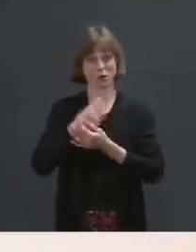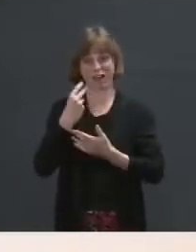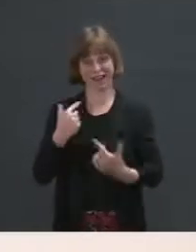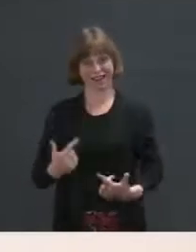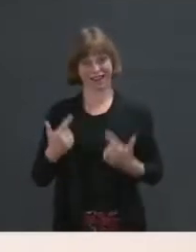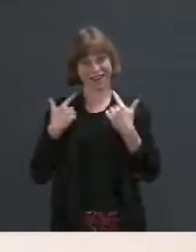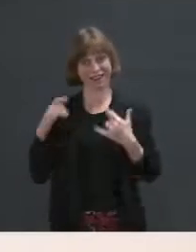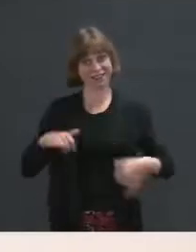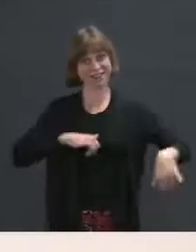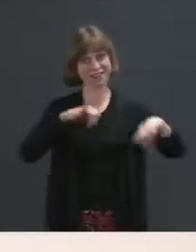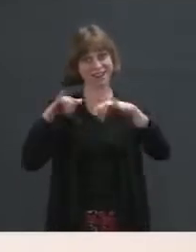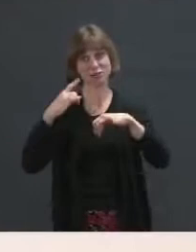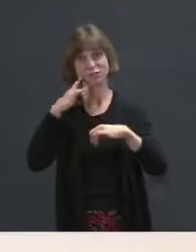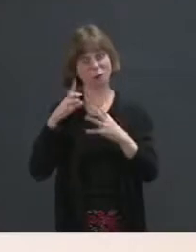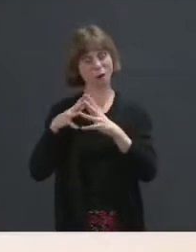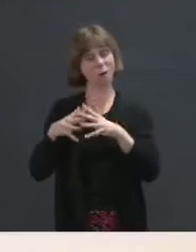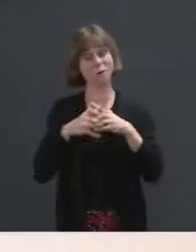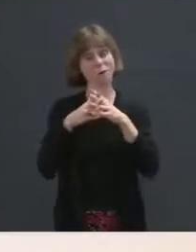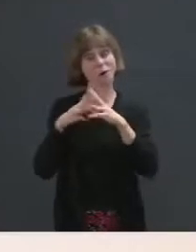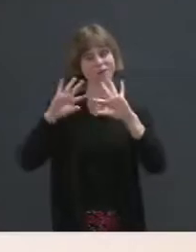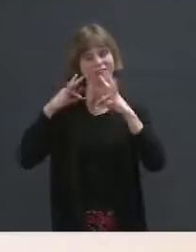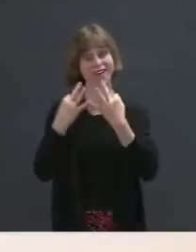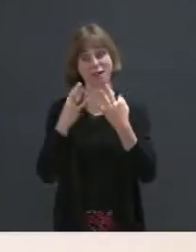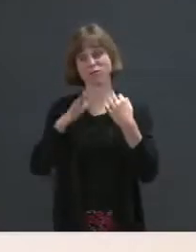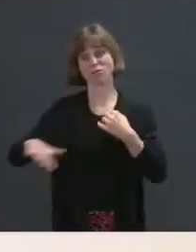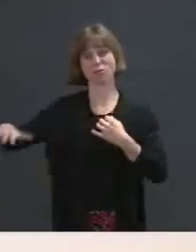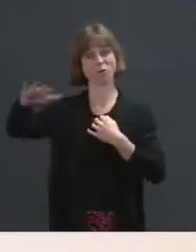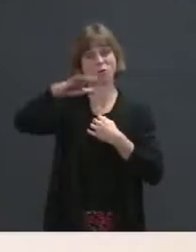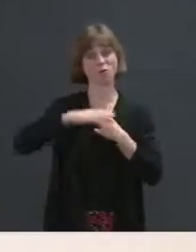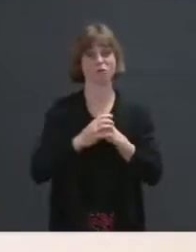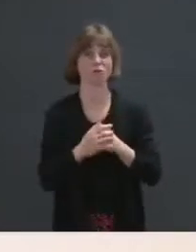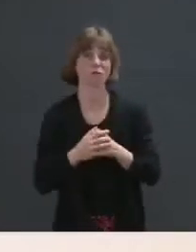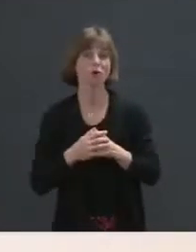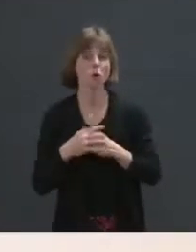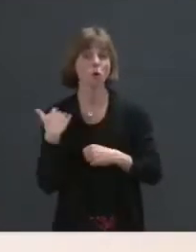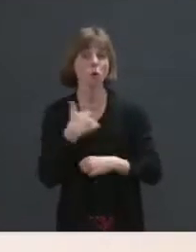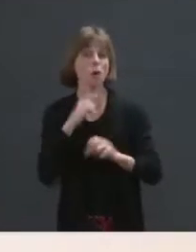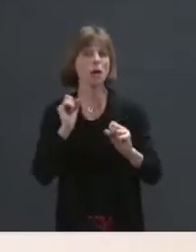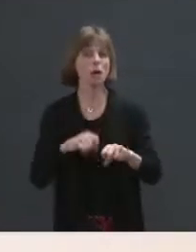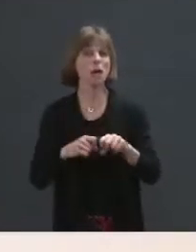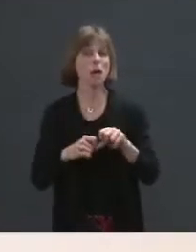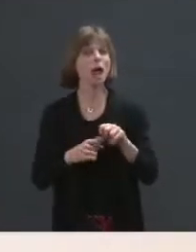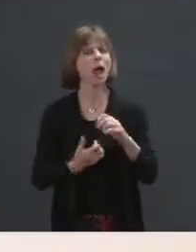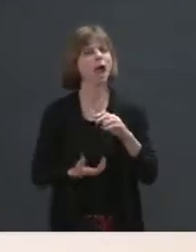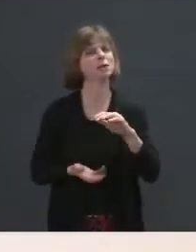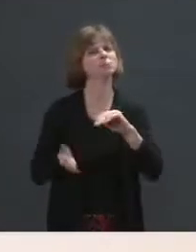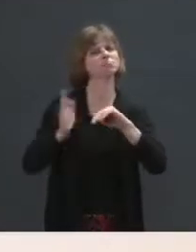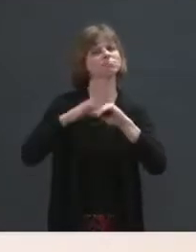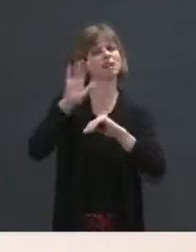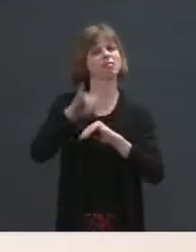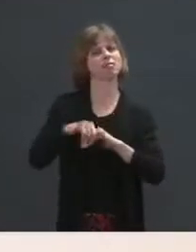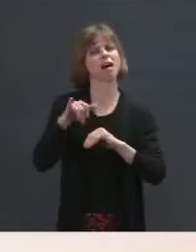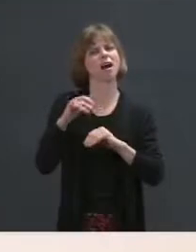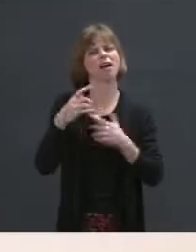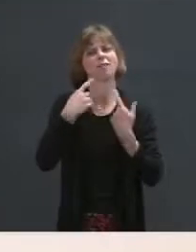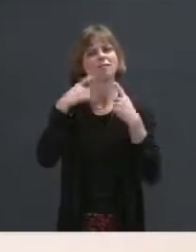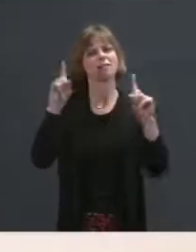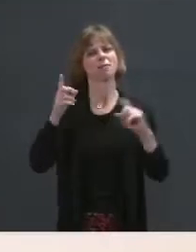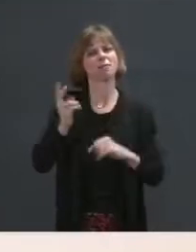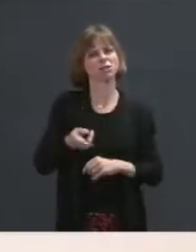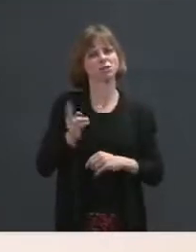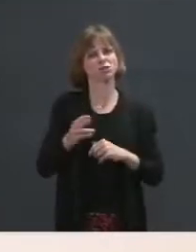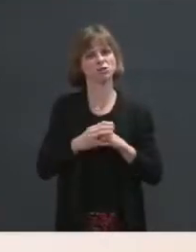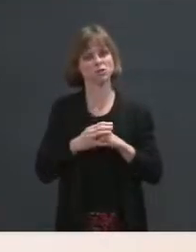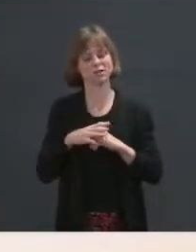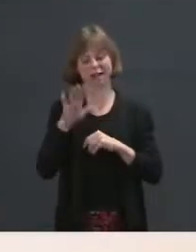families across the country. We can and should build upon that legacy, and that is how we will approach this supply chain work. This problem was